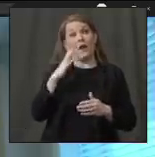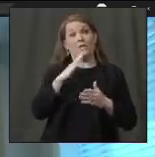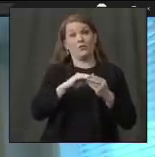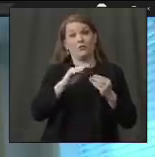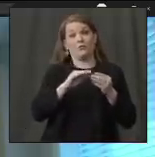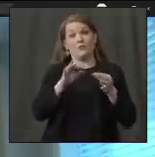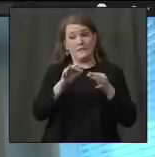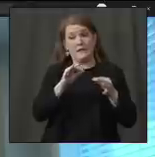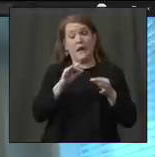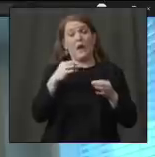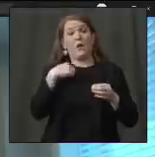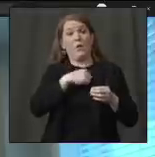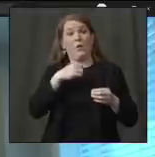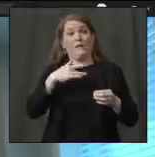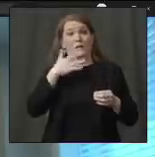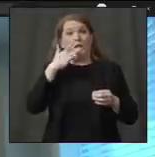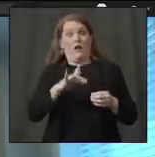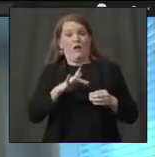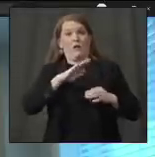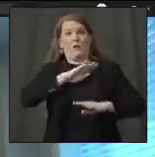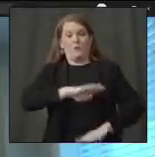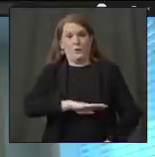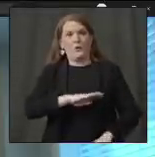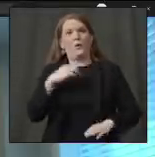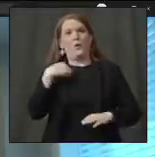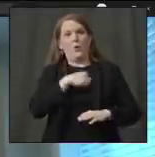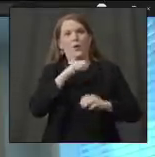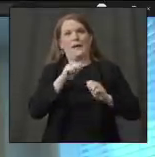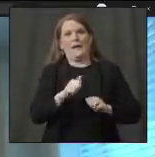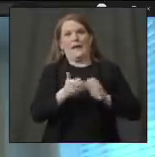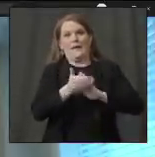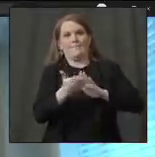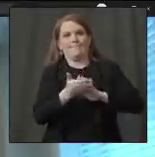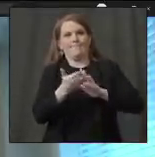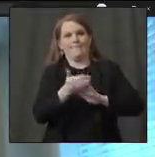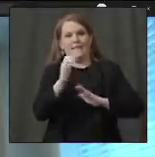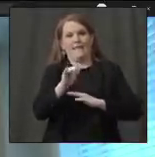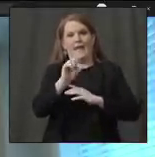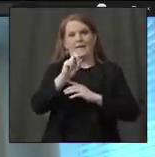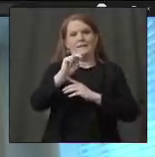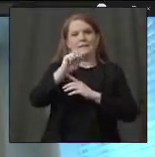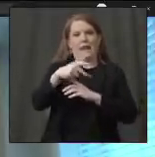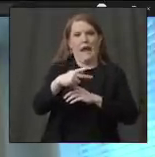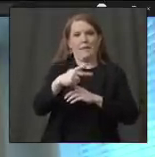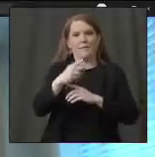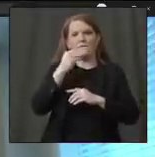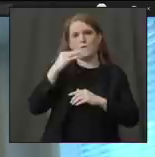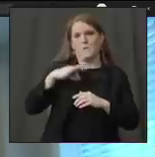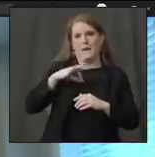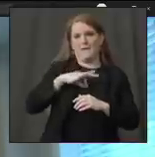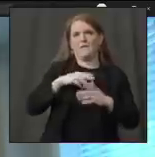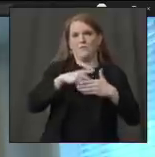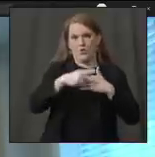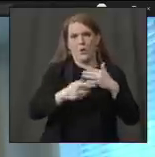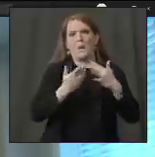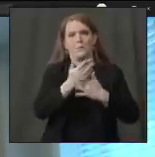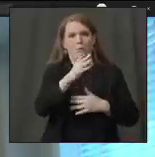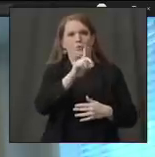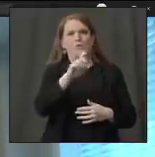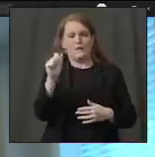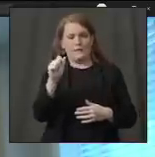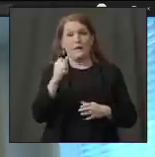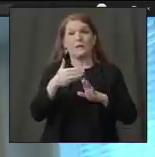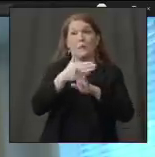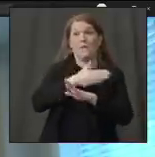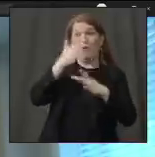the Supplemental Nutrition Assistance Program, the SNAP program for families at DSS. Prior to the pandemic,